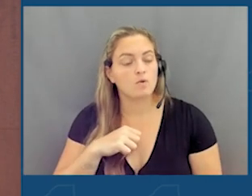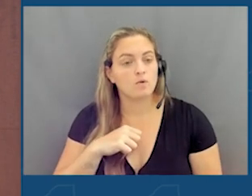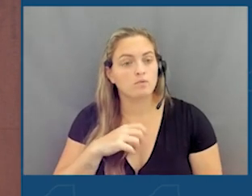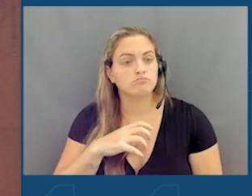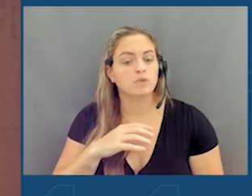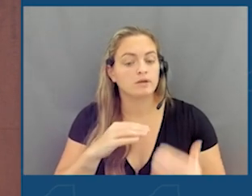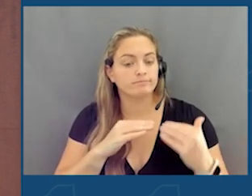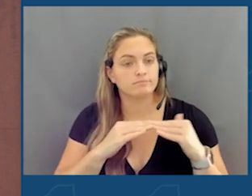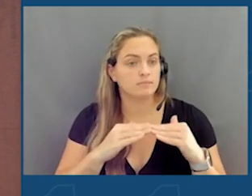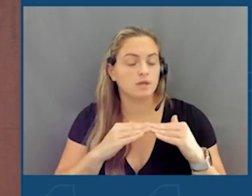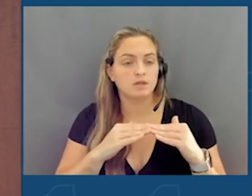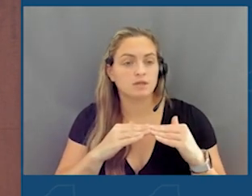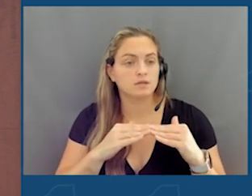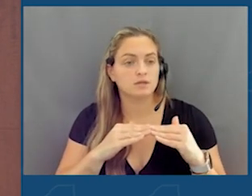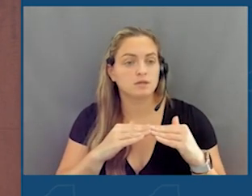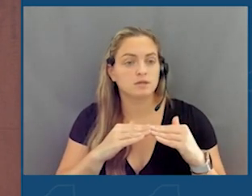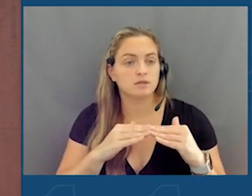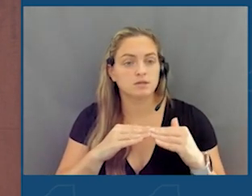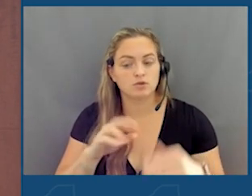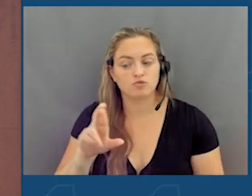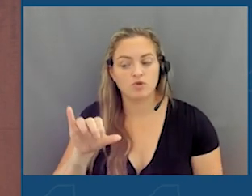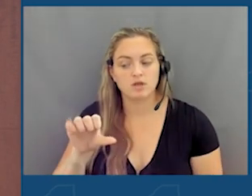colleague, Assemblywoman Reyes,